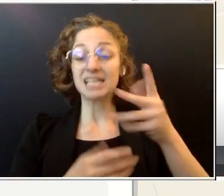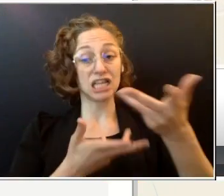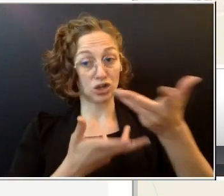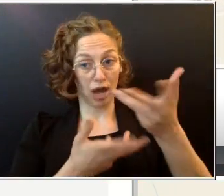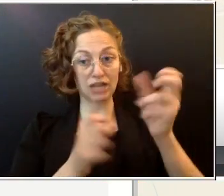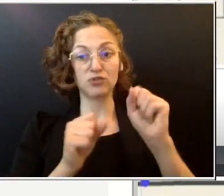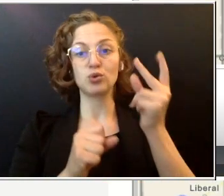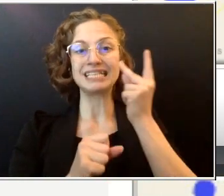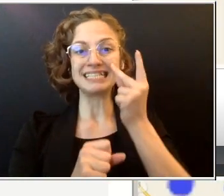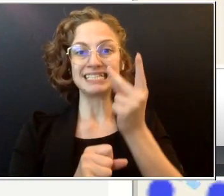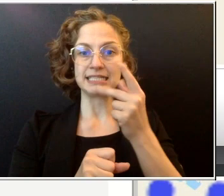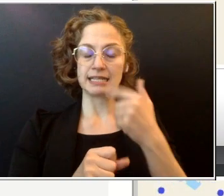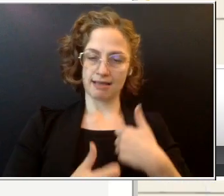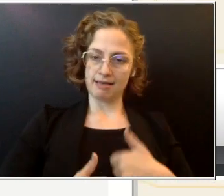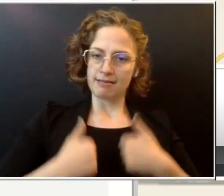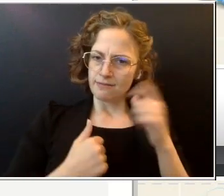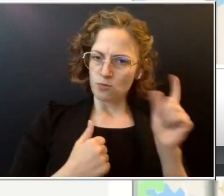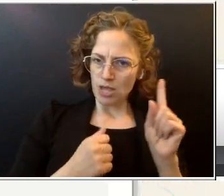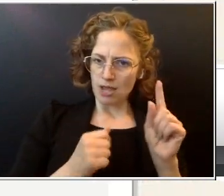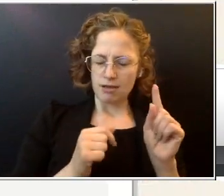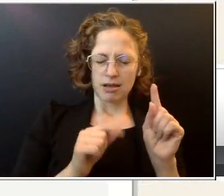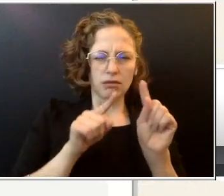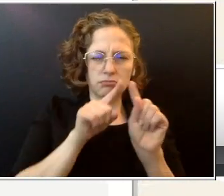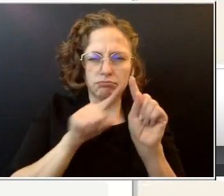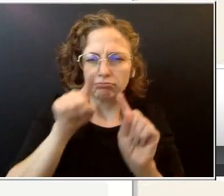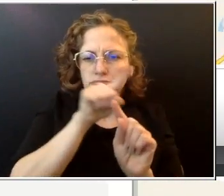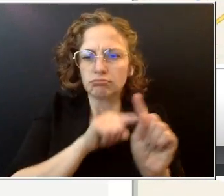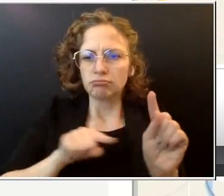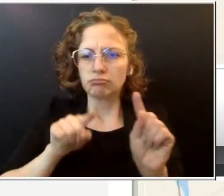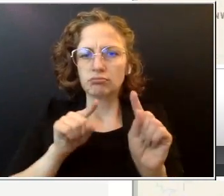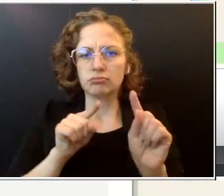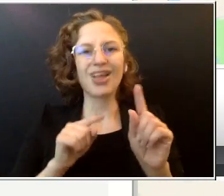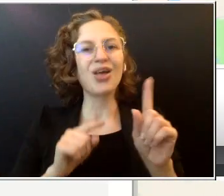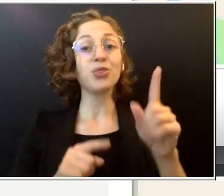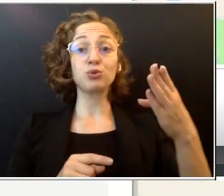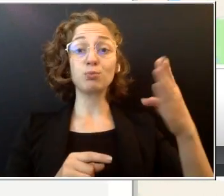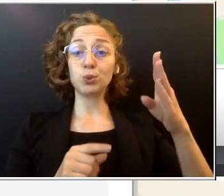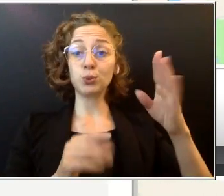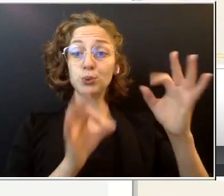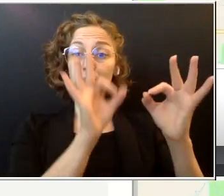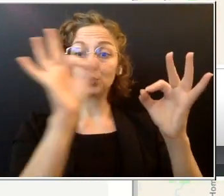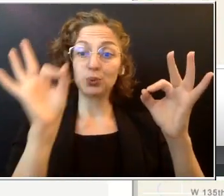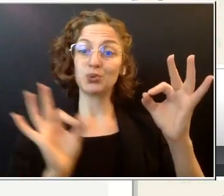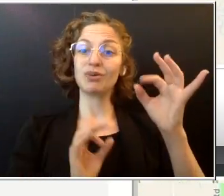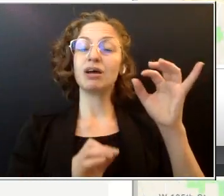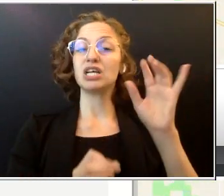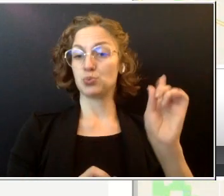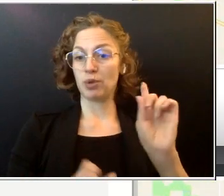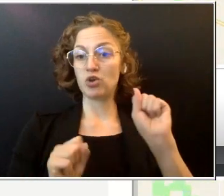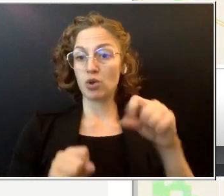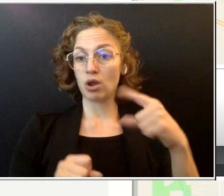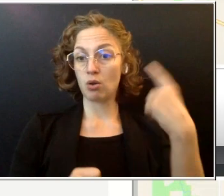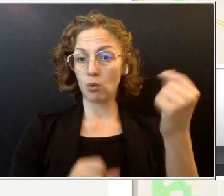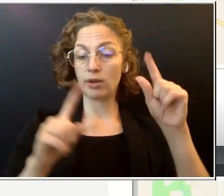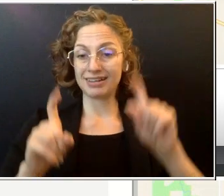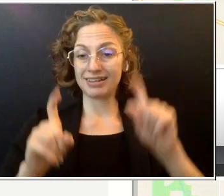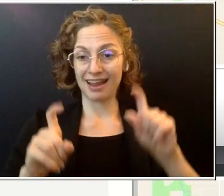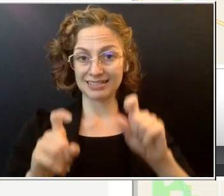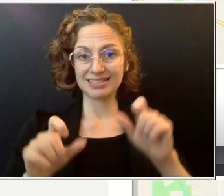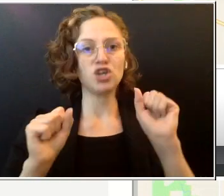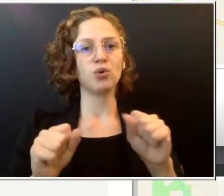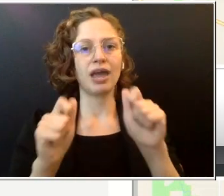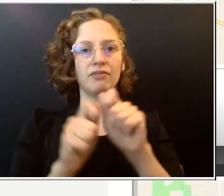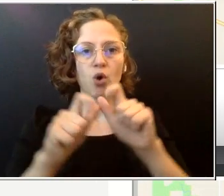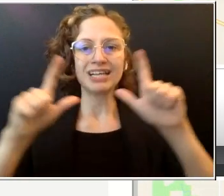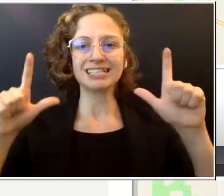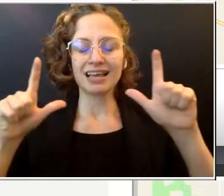around close to you. Those blue sites are the testing sites. You can then focus in and specifically hover your mouse over those blue sites,